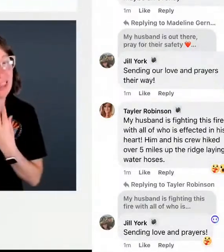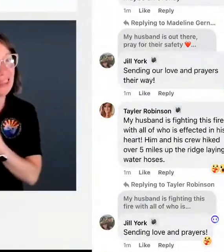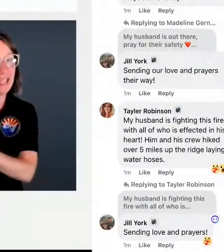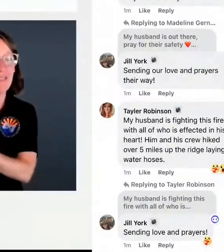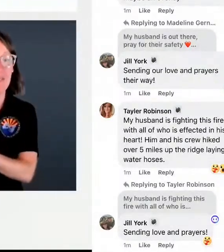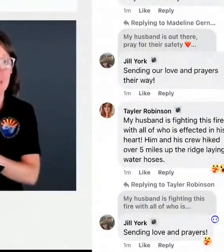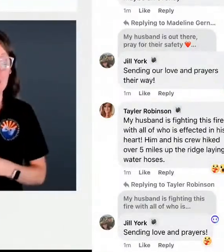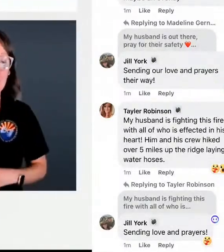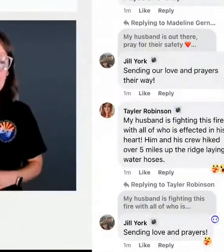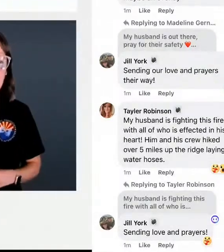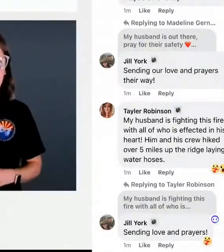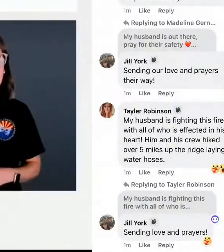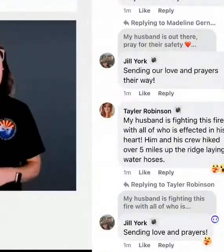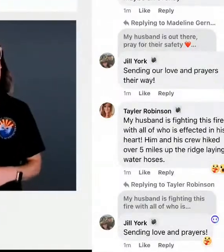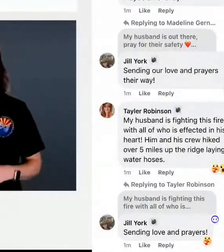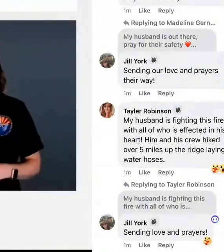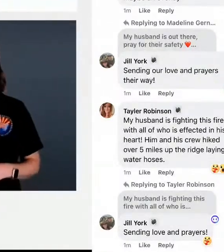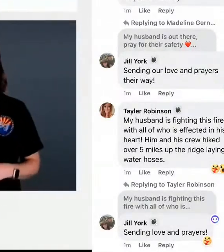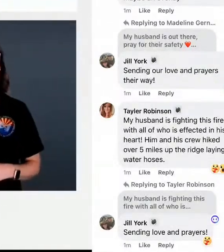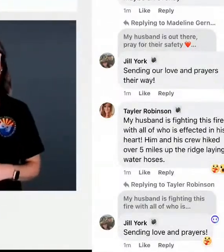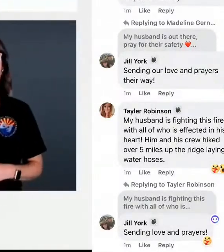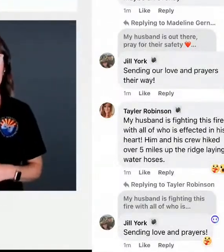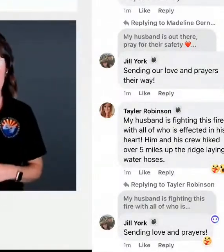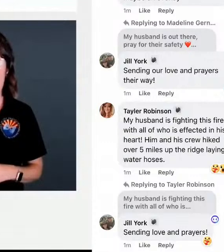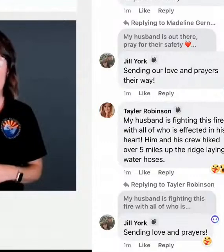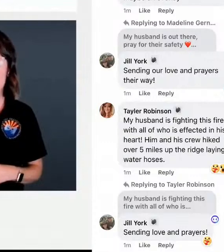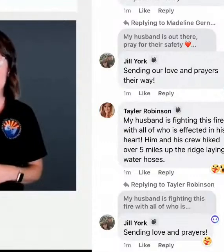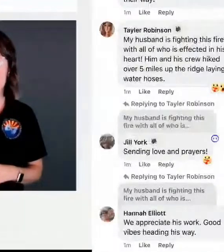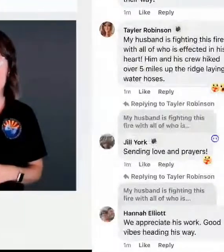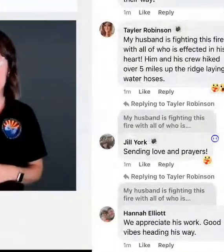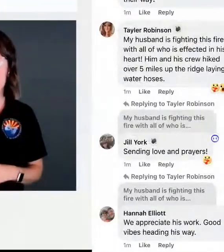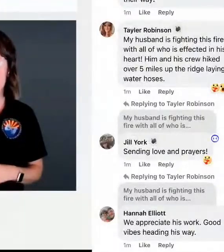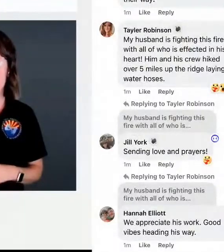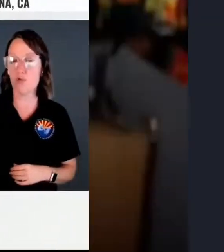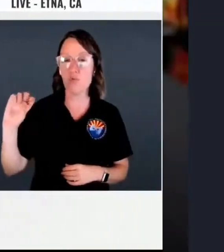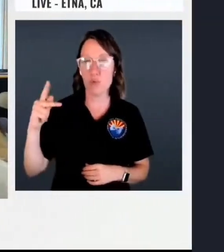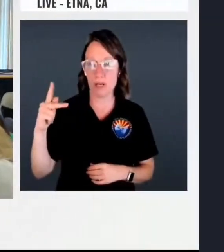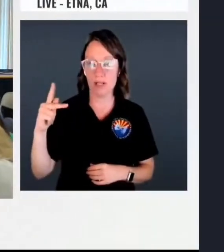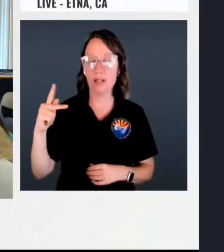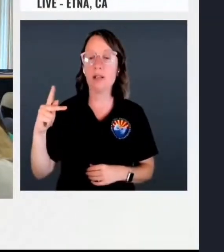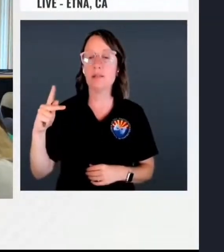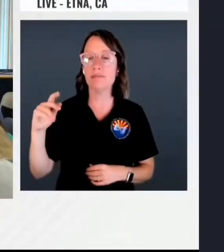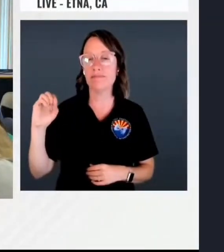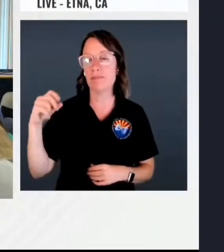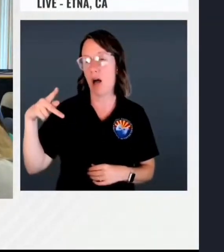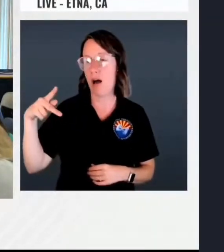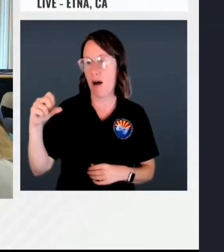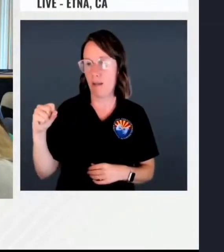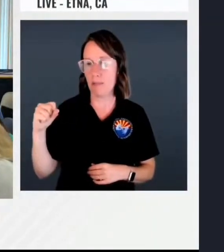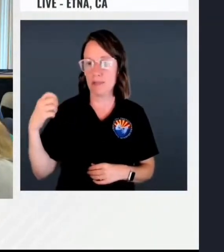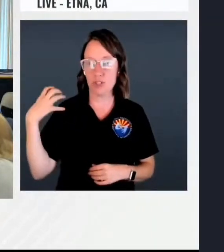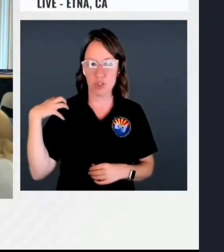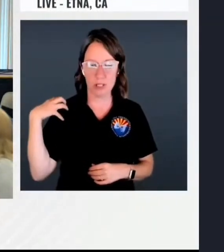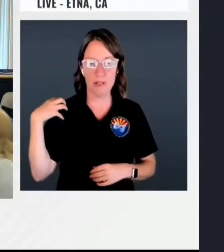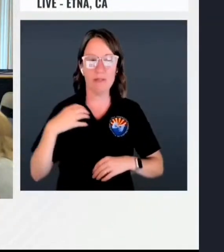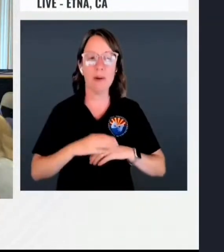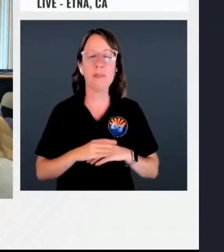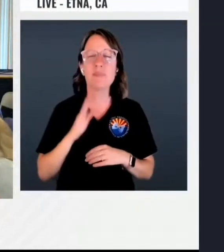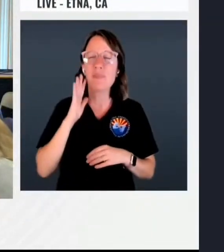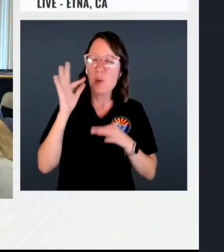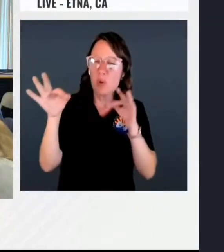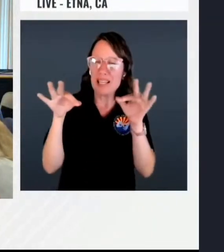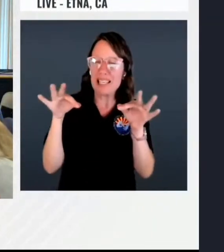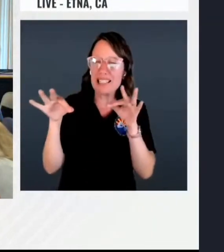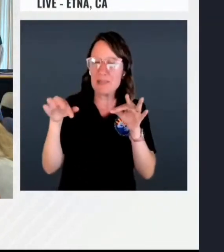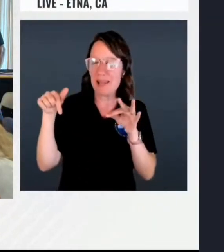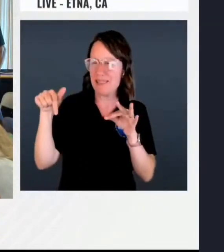further. Good evening, John Frederick, Operations Chief. Right now I'm just going to break down this map a little bit for